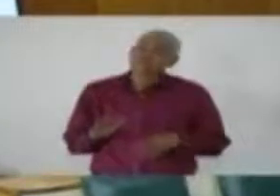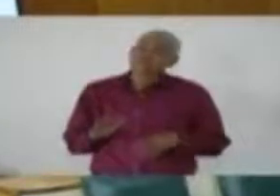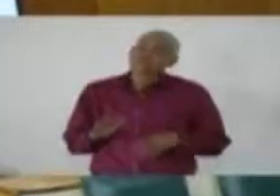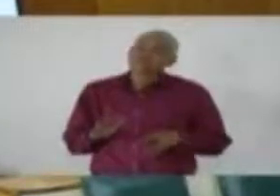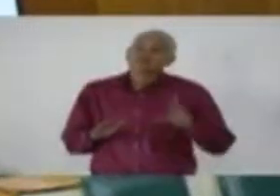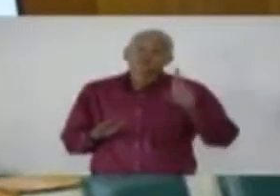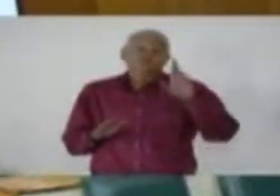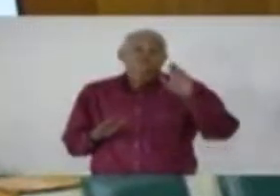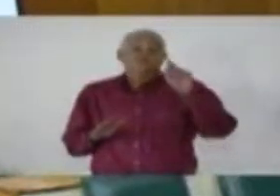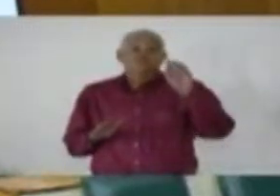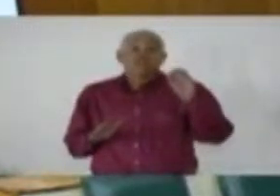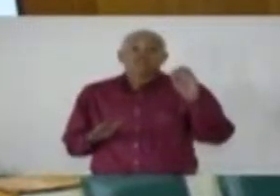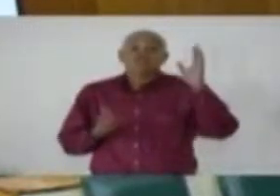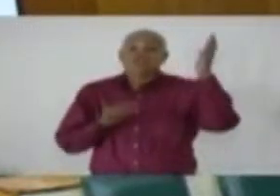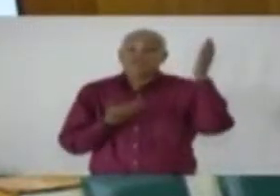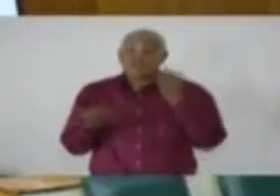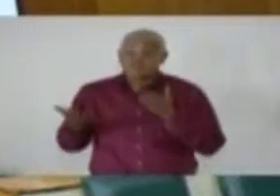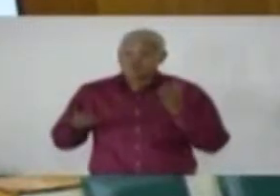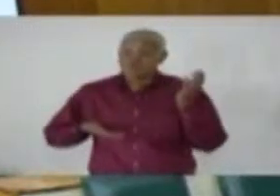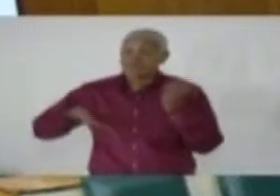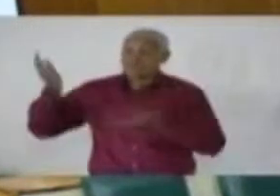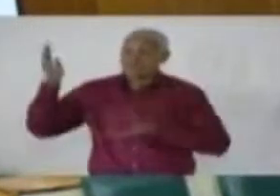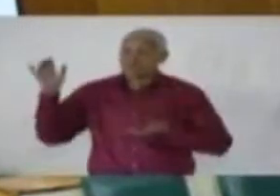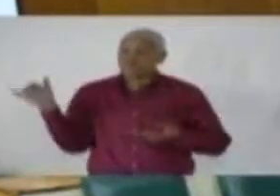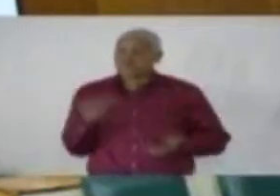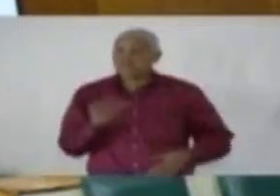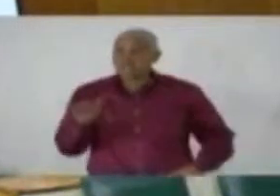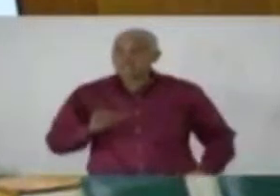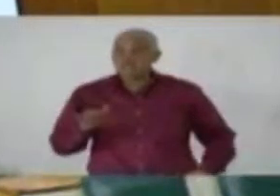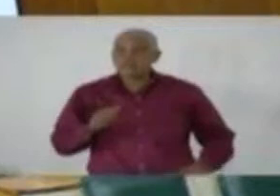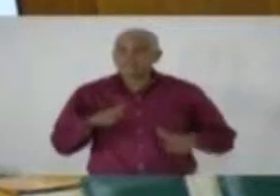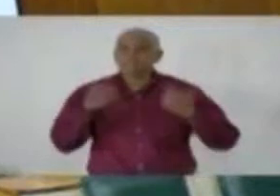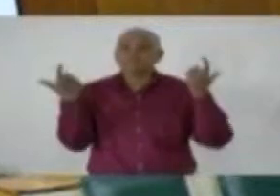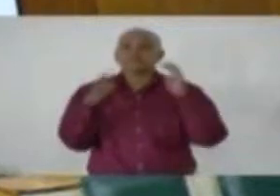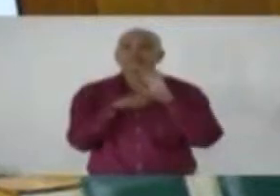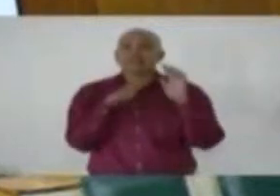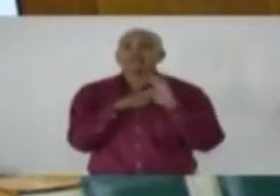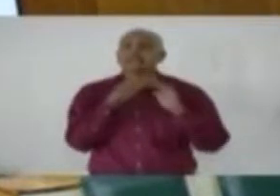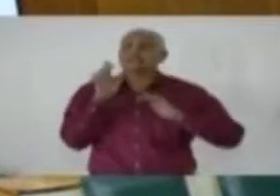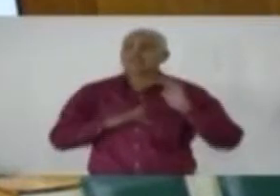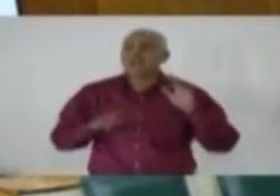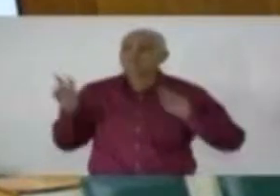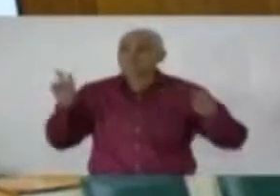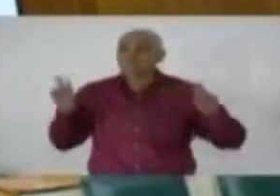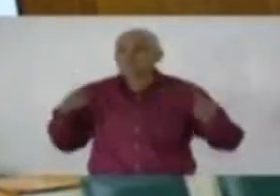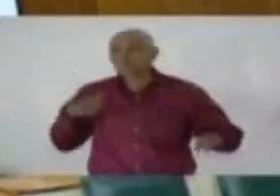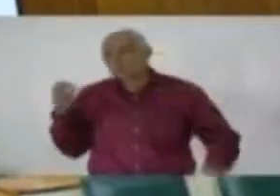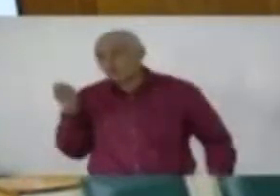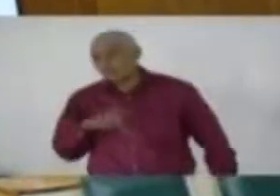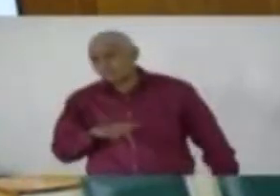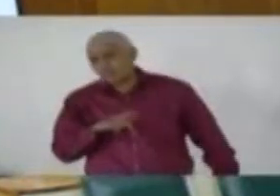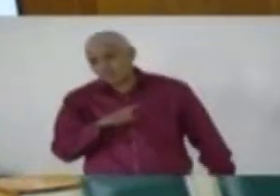ratio of imports to exports, the same. Big negative gap. So I went back to